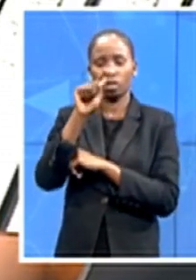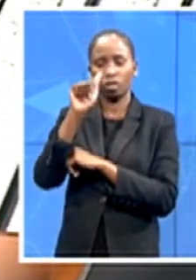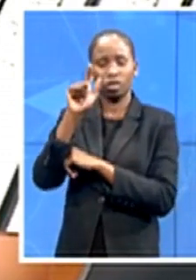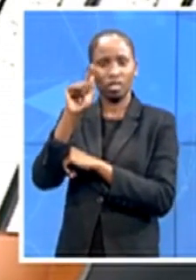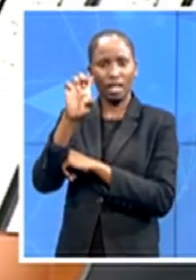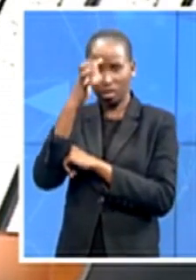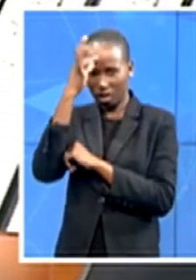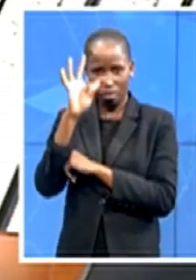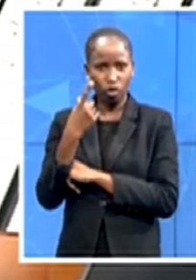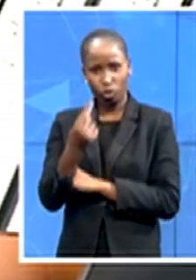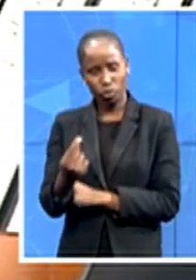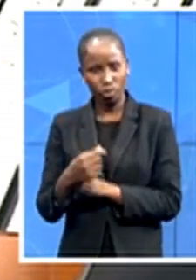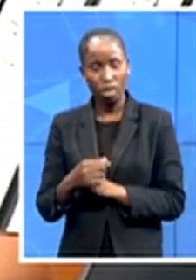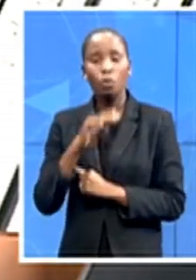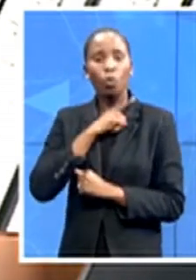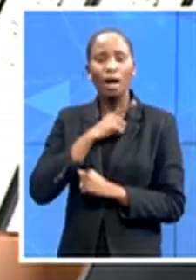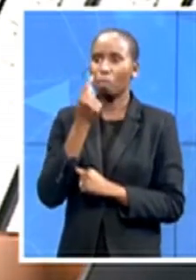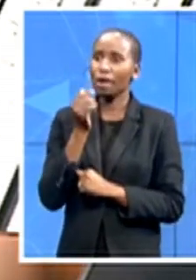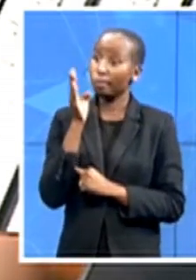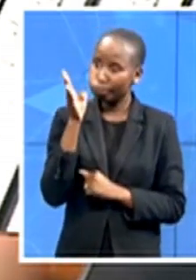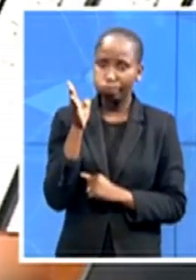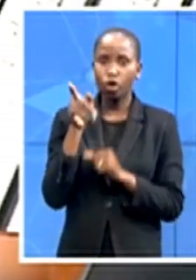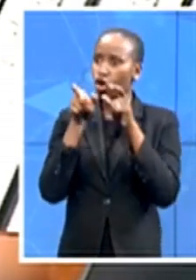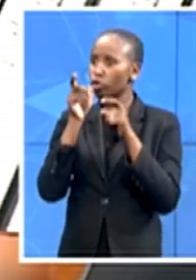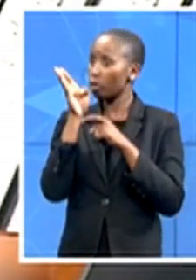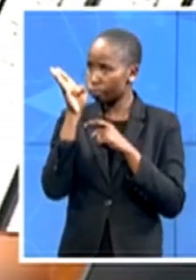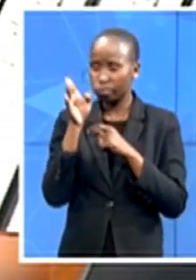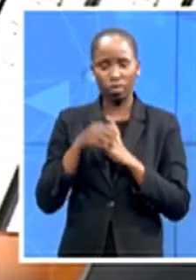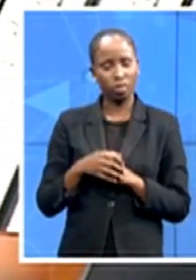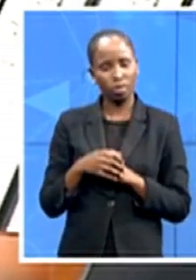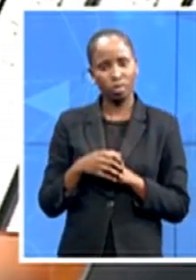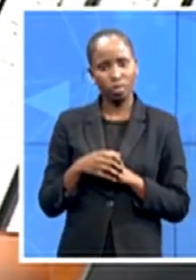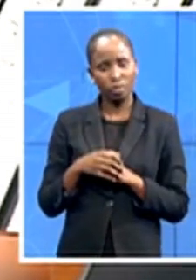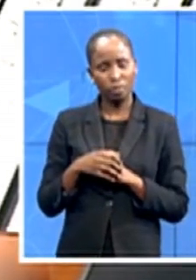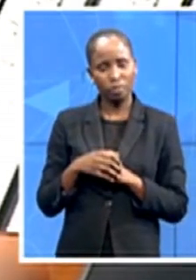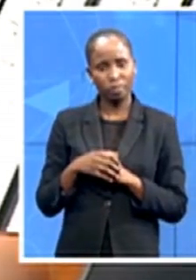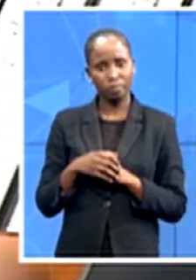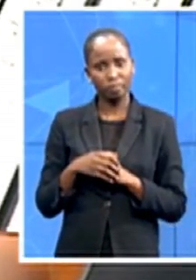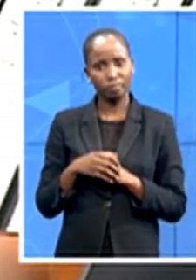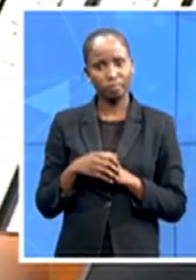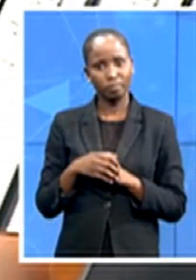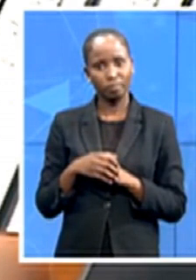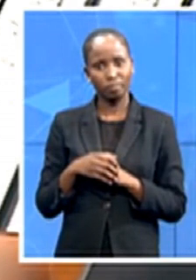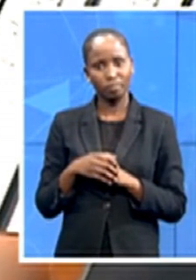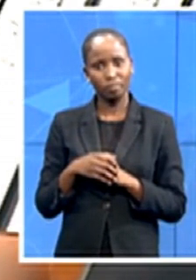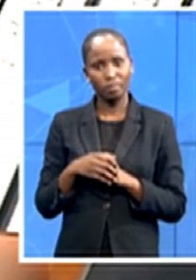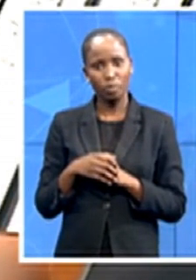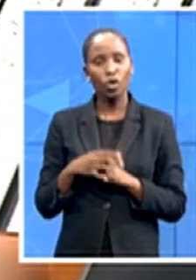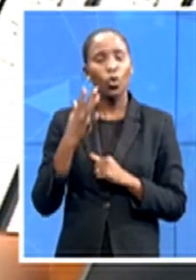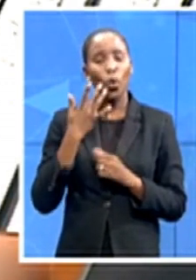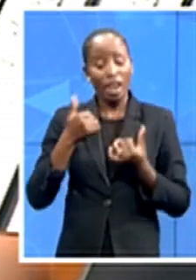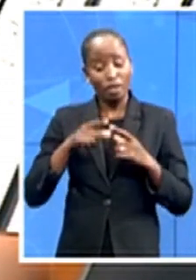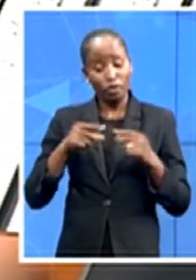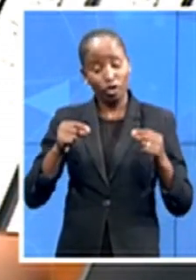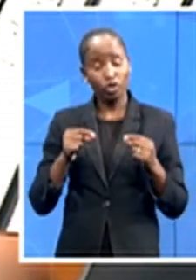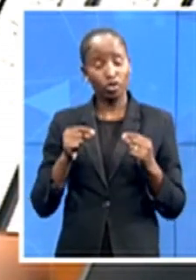controlled. And after having that meeting with the then Director General,